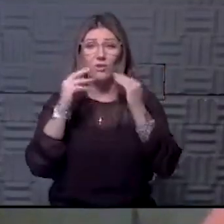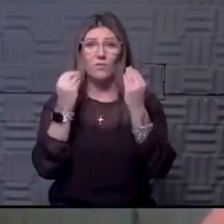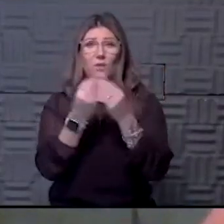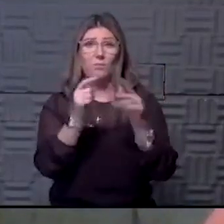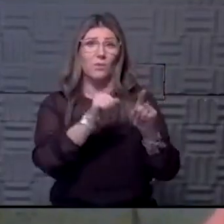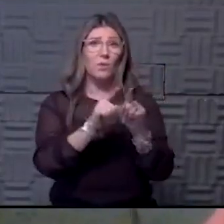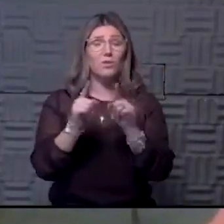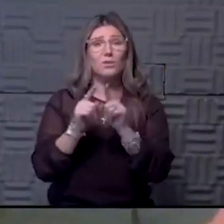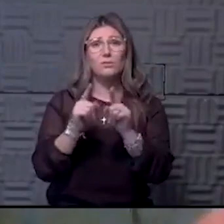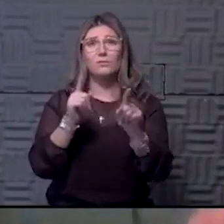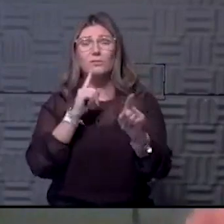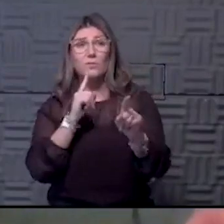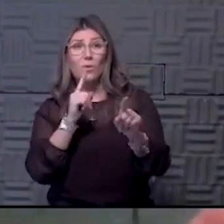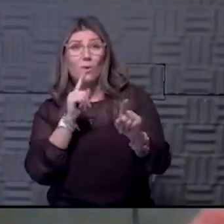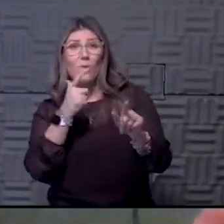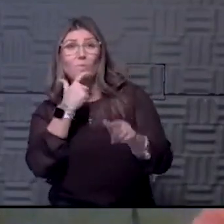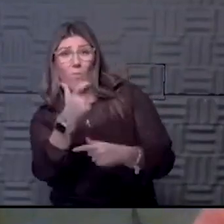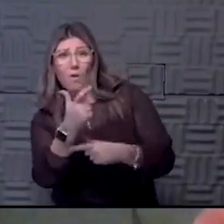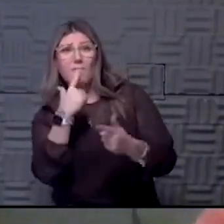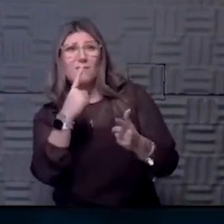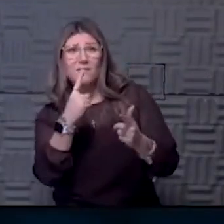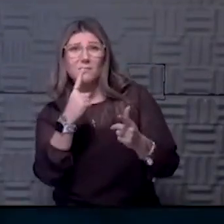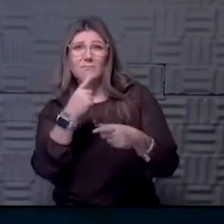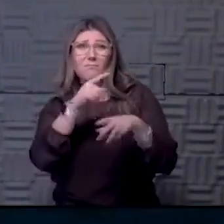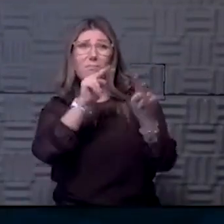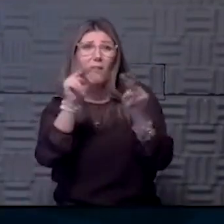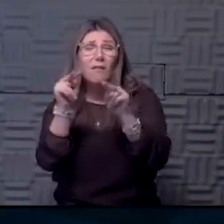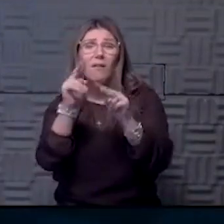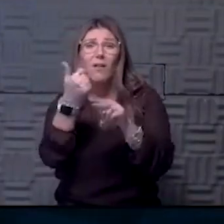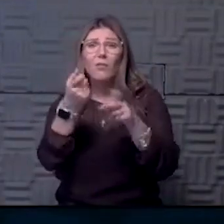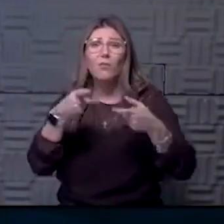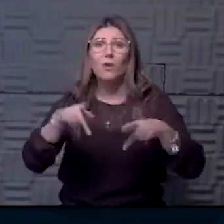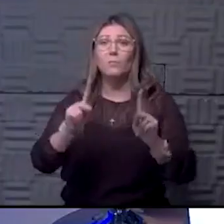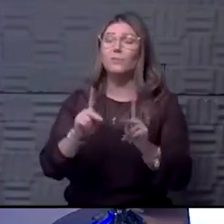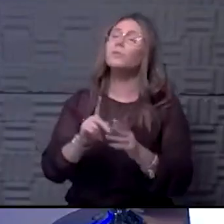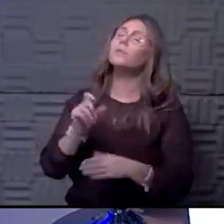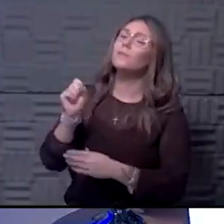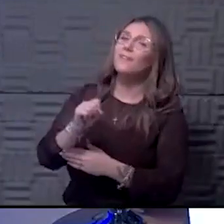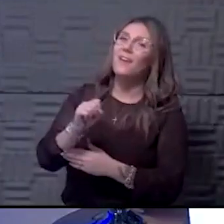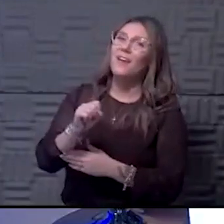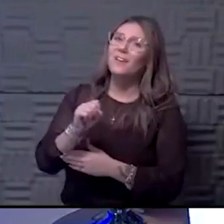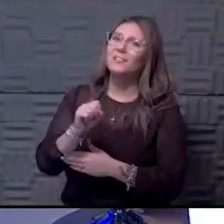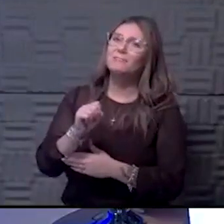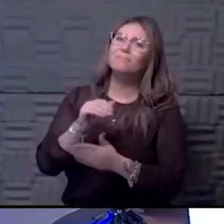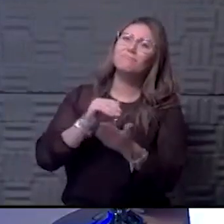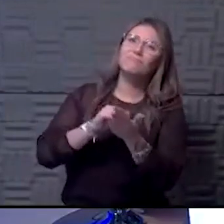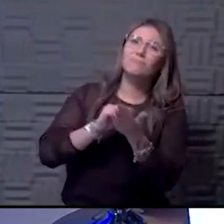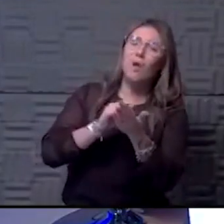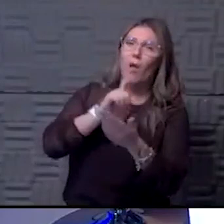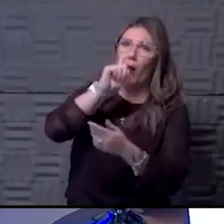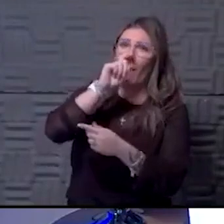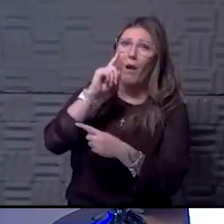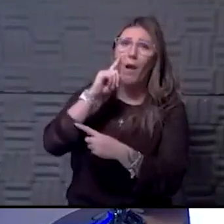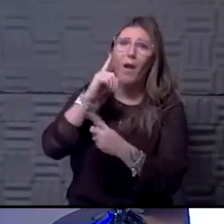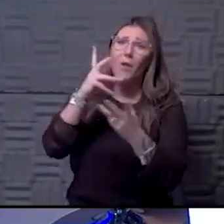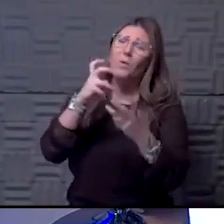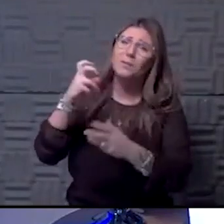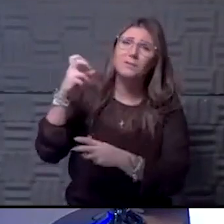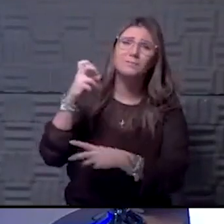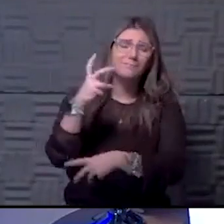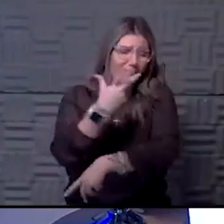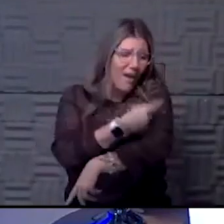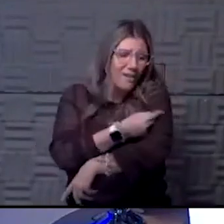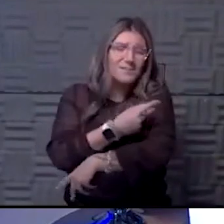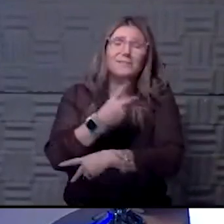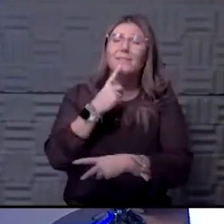be watching out for other opportunities. Yeah, and so Hawkeye, the one thing I would just say, and I know we all want to get back. I get it. Everybody wants to get